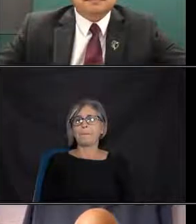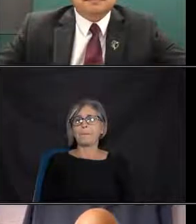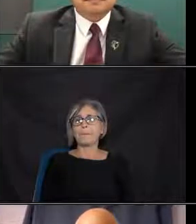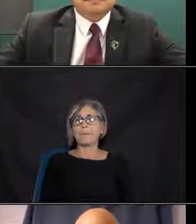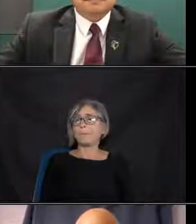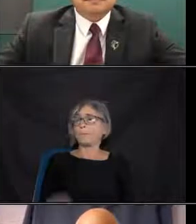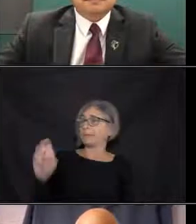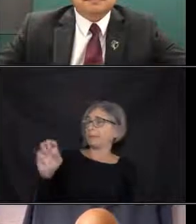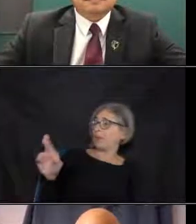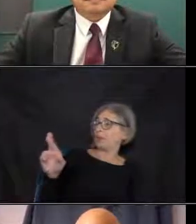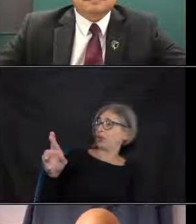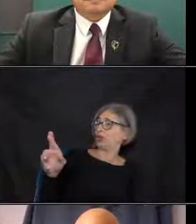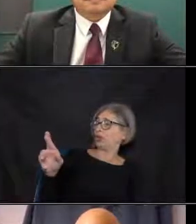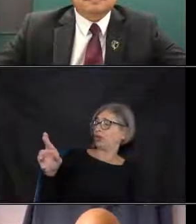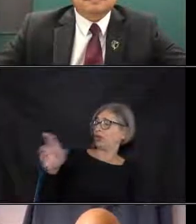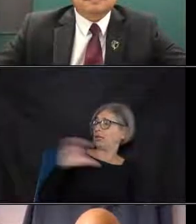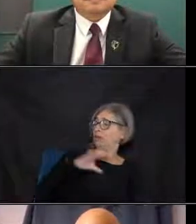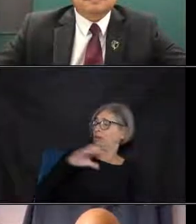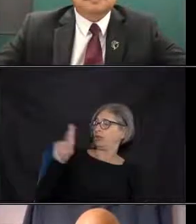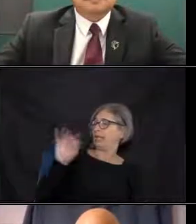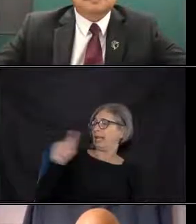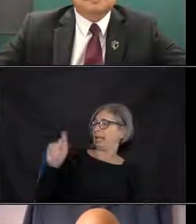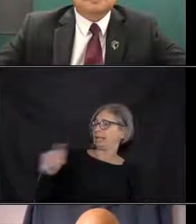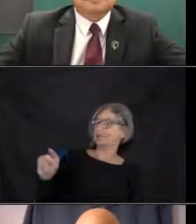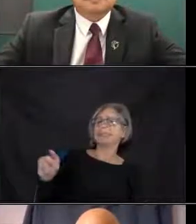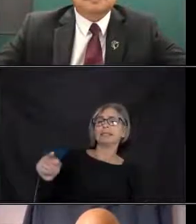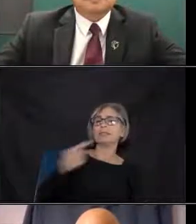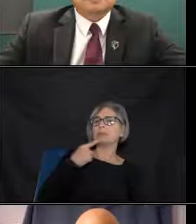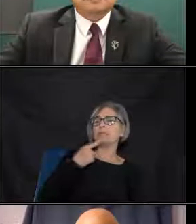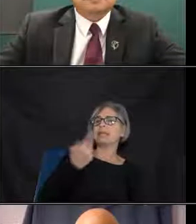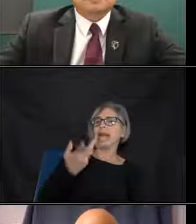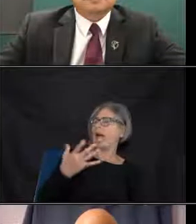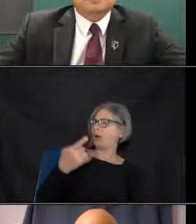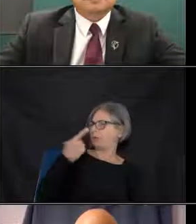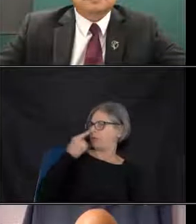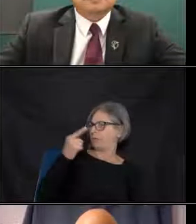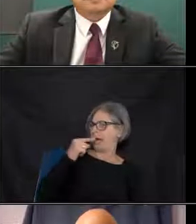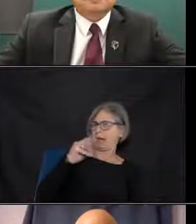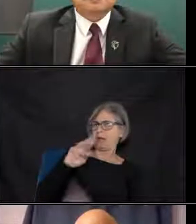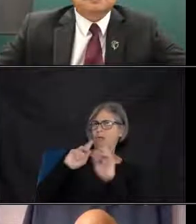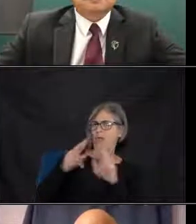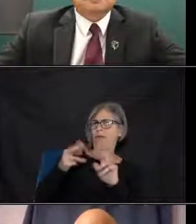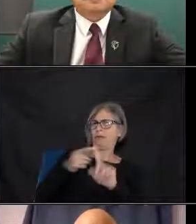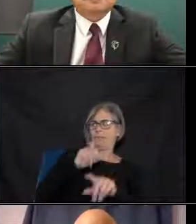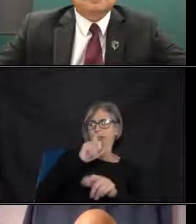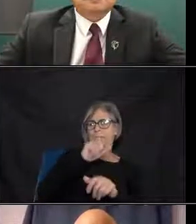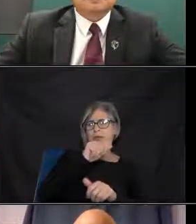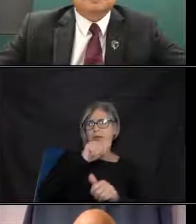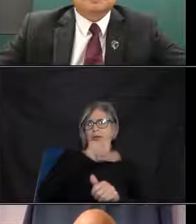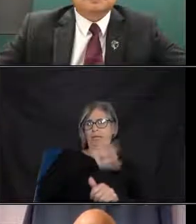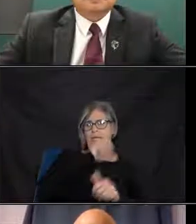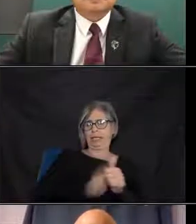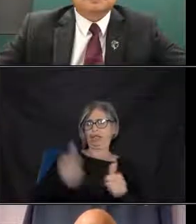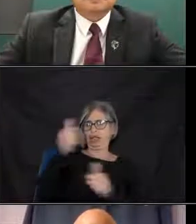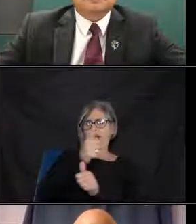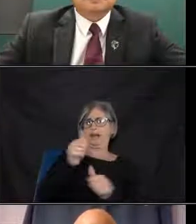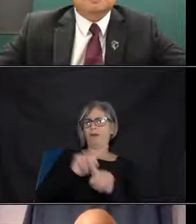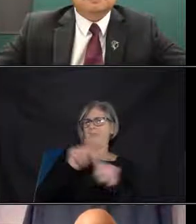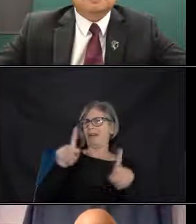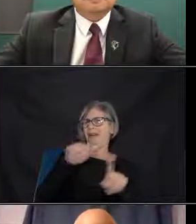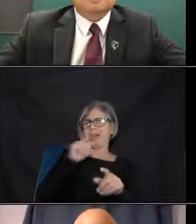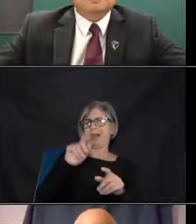Mayor? Yes. I wouldn't mind like a report from the police chief, but I'm not